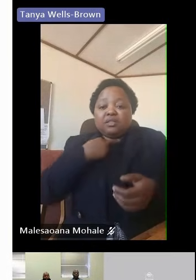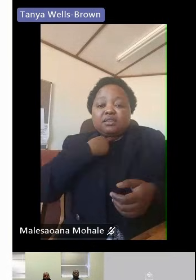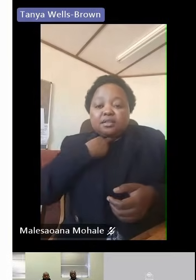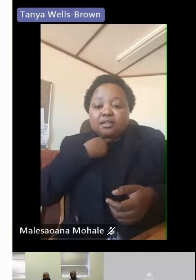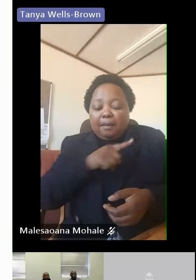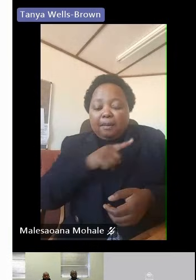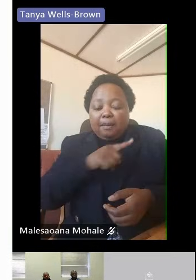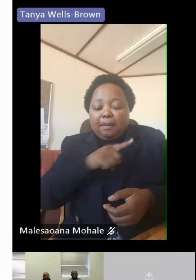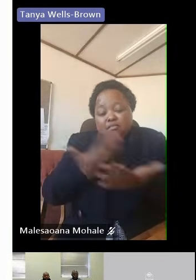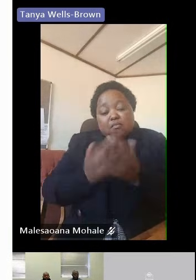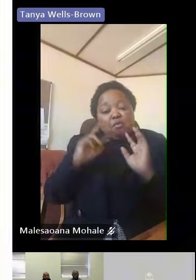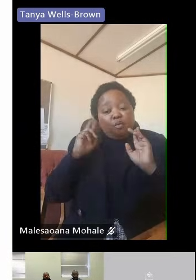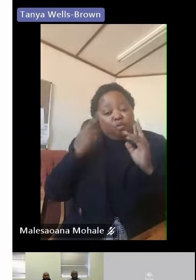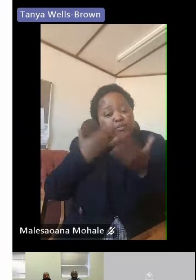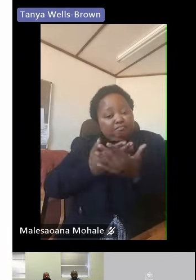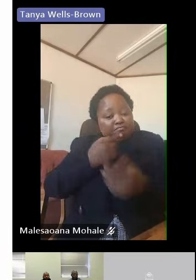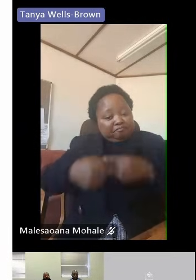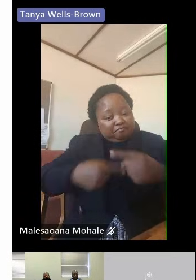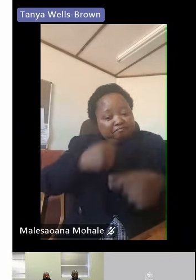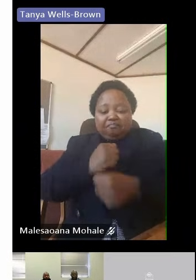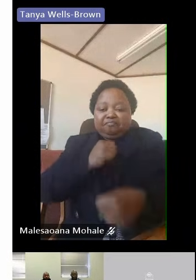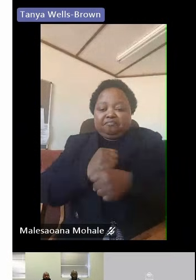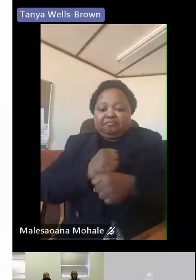works. So